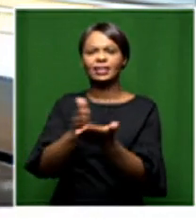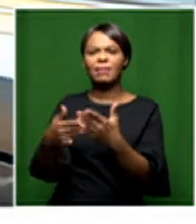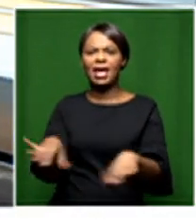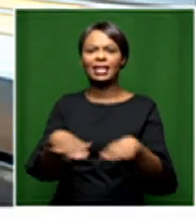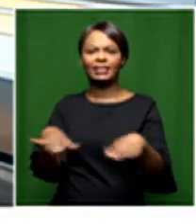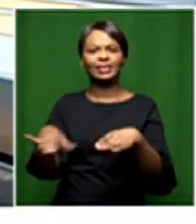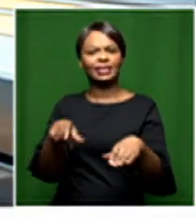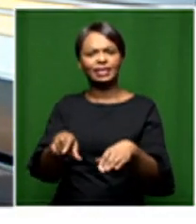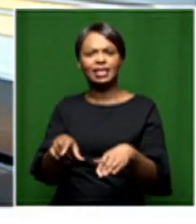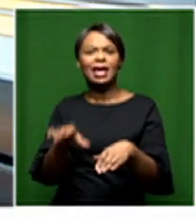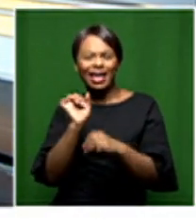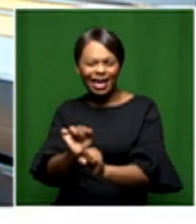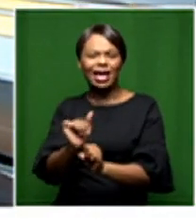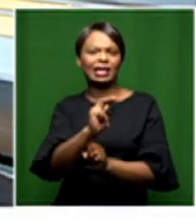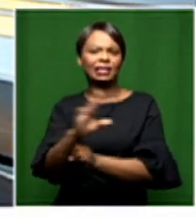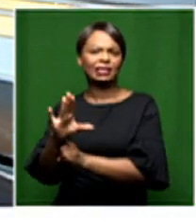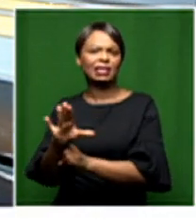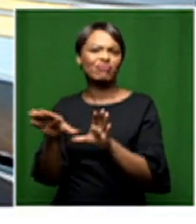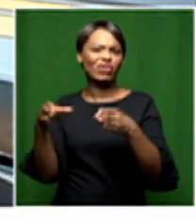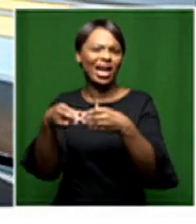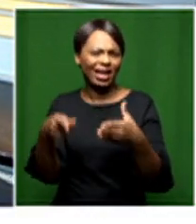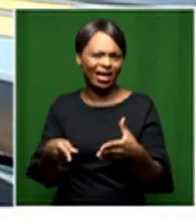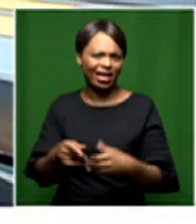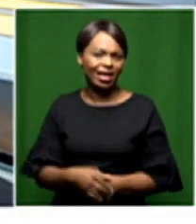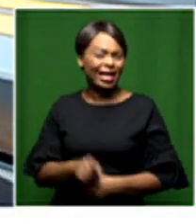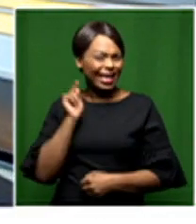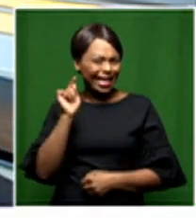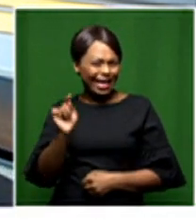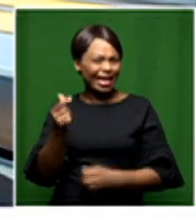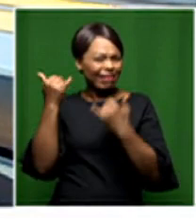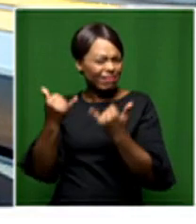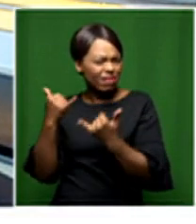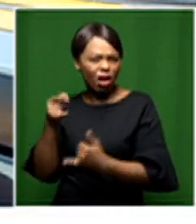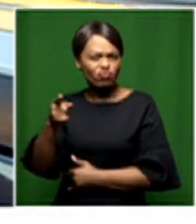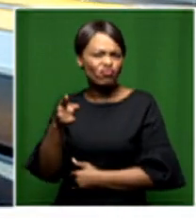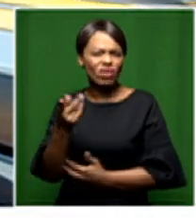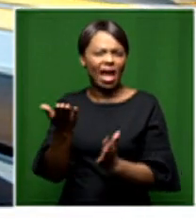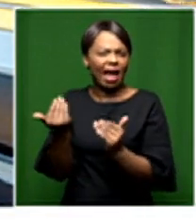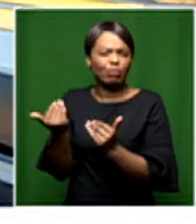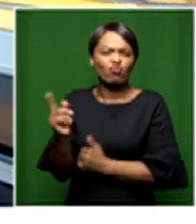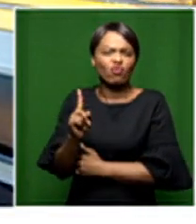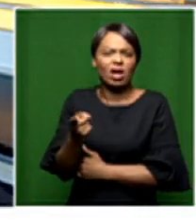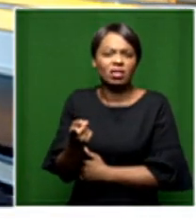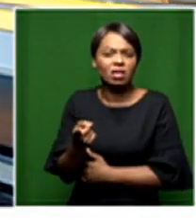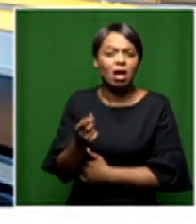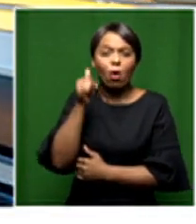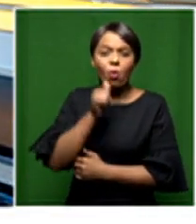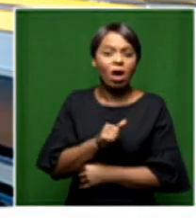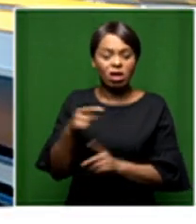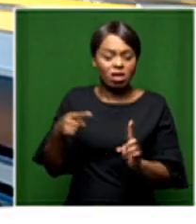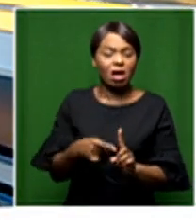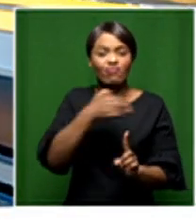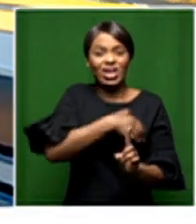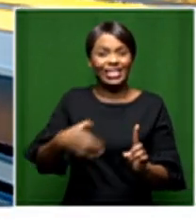activities, programs. So in that way, talk to us about what your expectations are at the time when